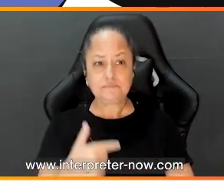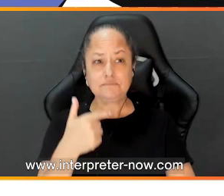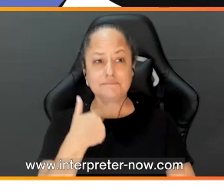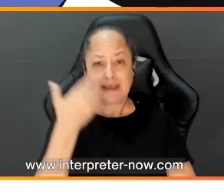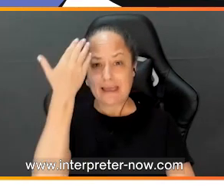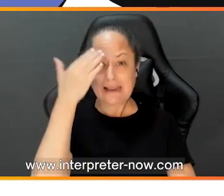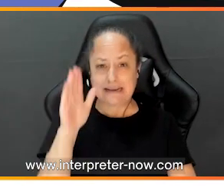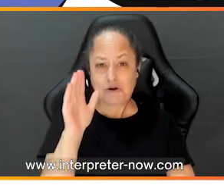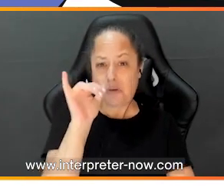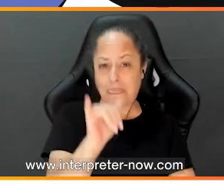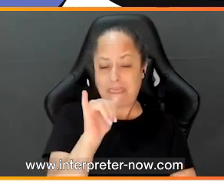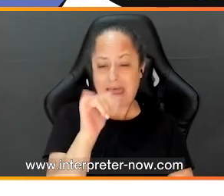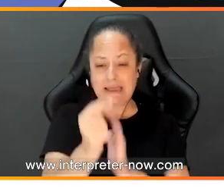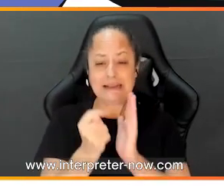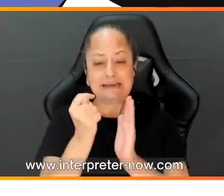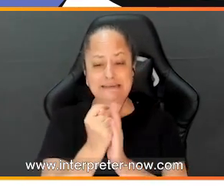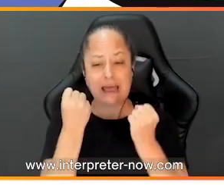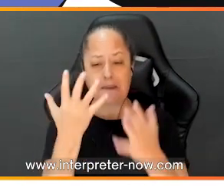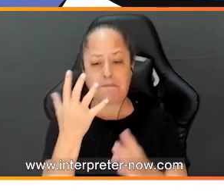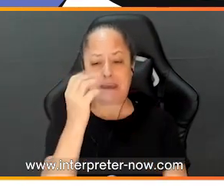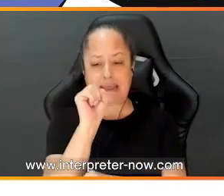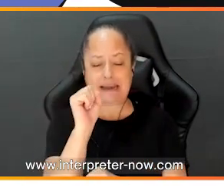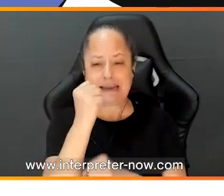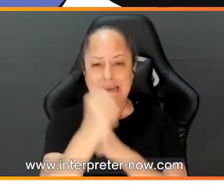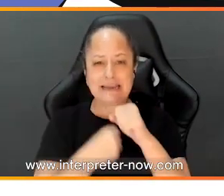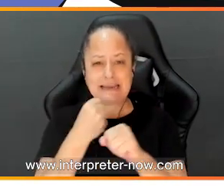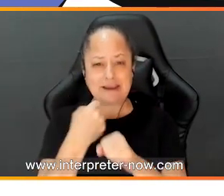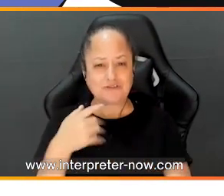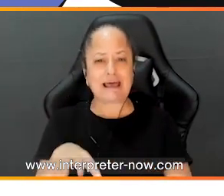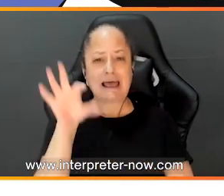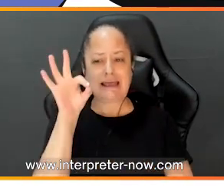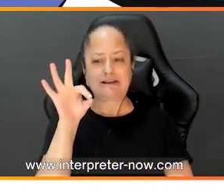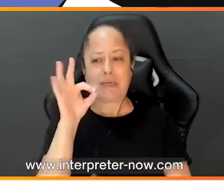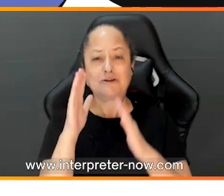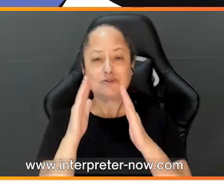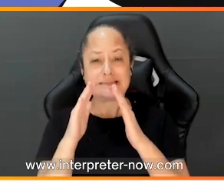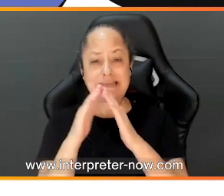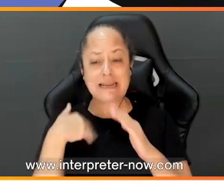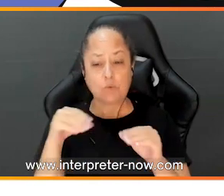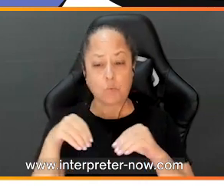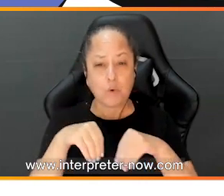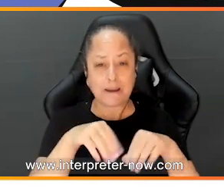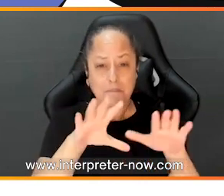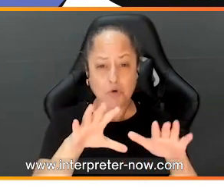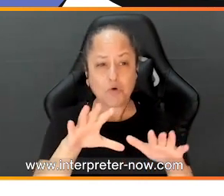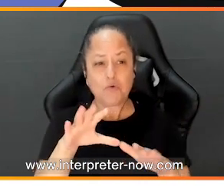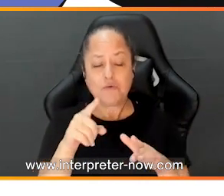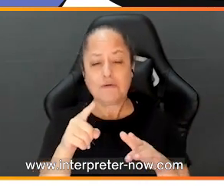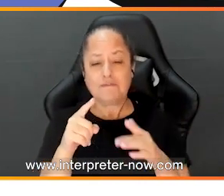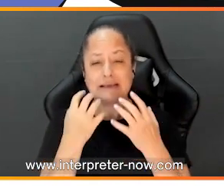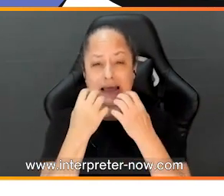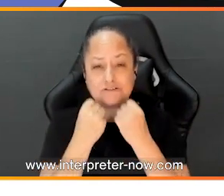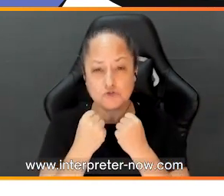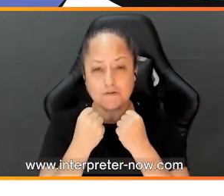say that I didn't know this at the time, but it was many years later that I discovered that the city that we moved to was actually